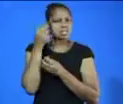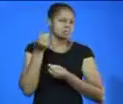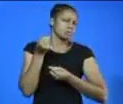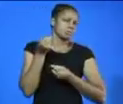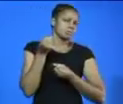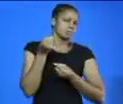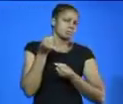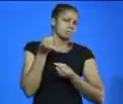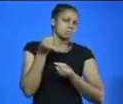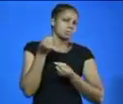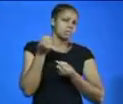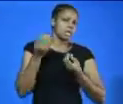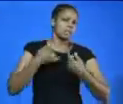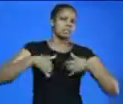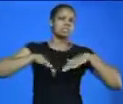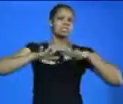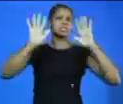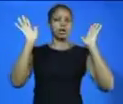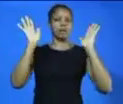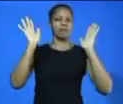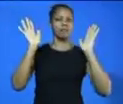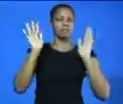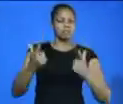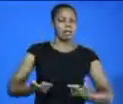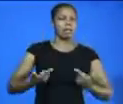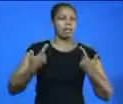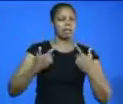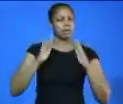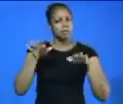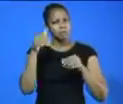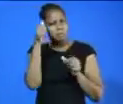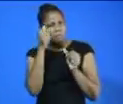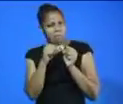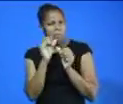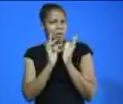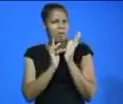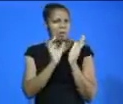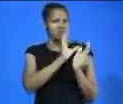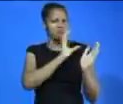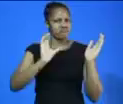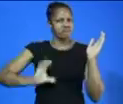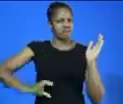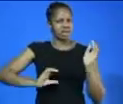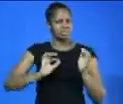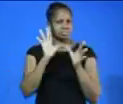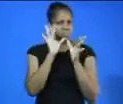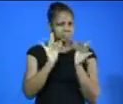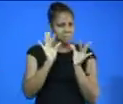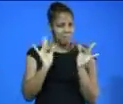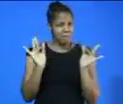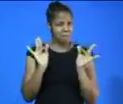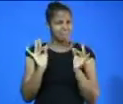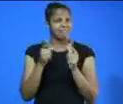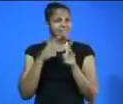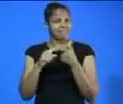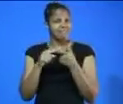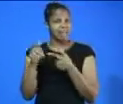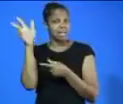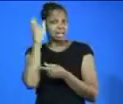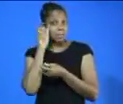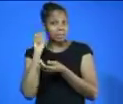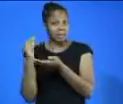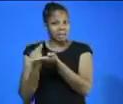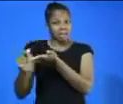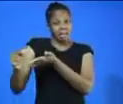give my life a ransom for many." Can you recall Christ making those statements and then hear him in the Garden of